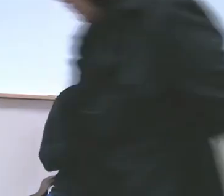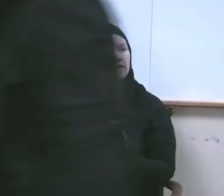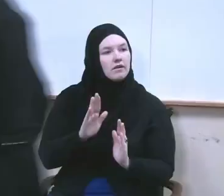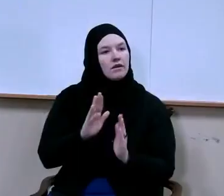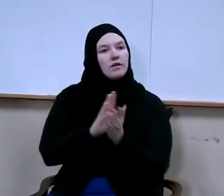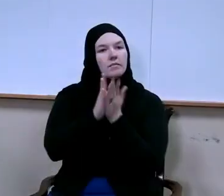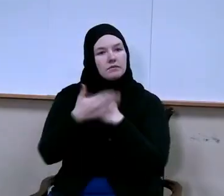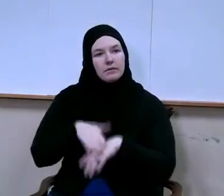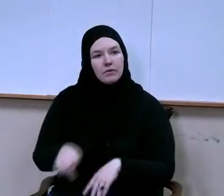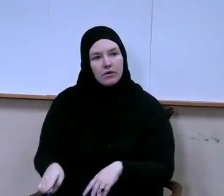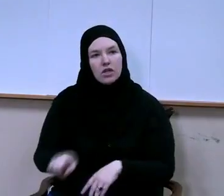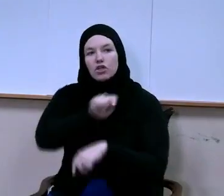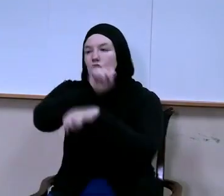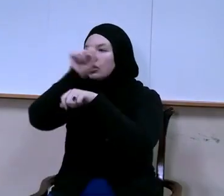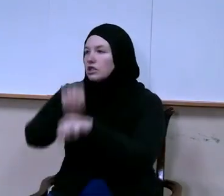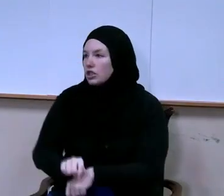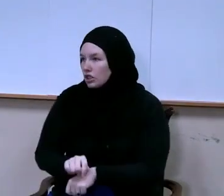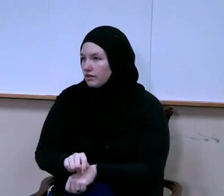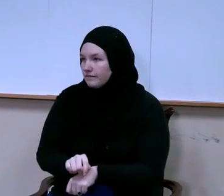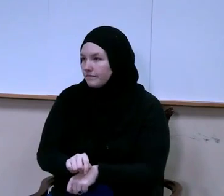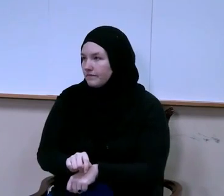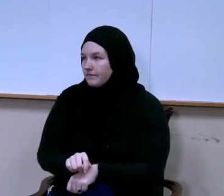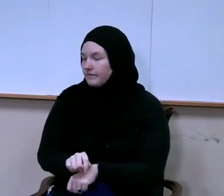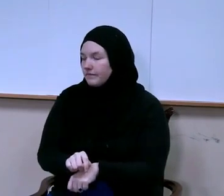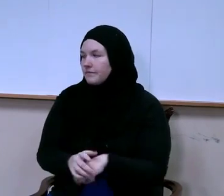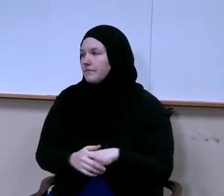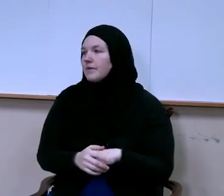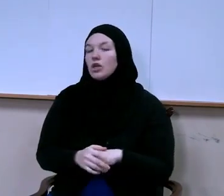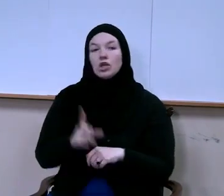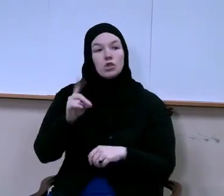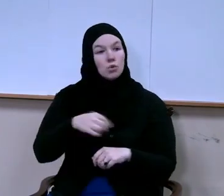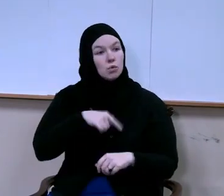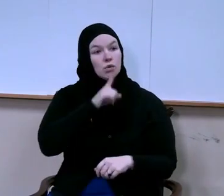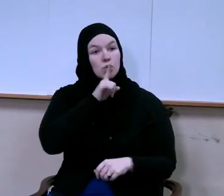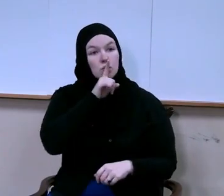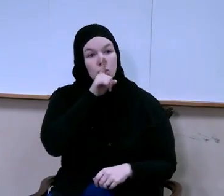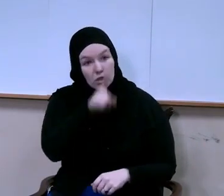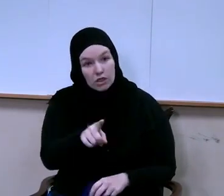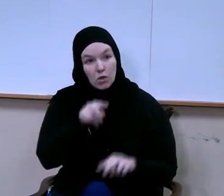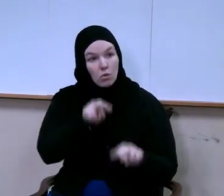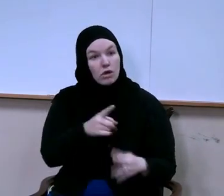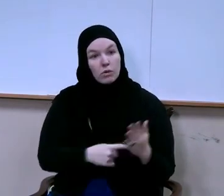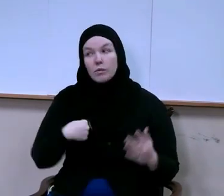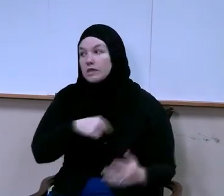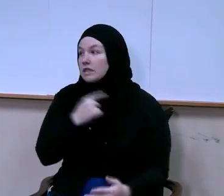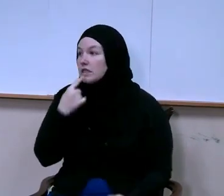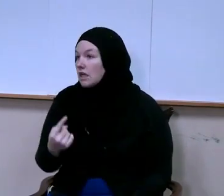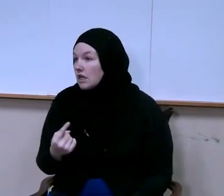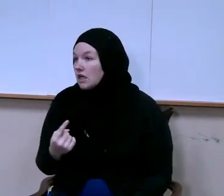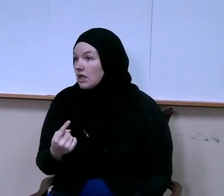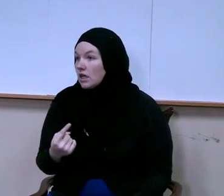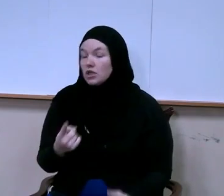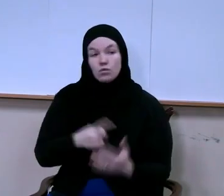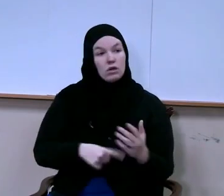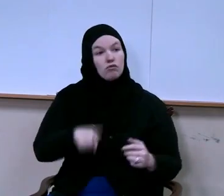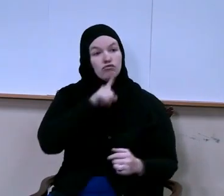alaihi wasallam, the traditions of the Prophet sallallahu alaihi wasallam. Do we really watch what we're saying? Do